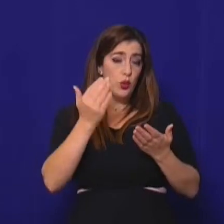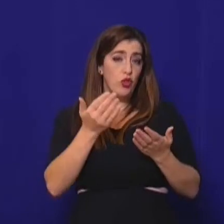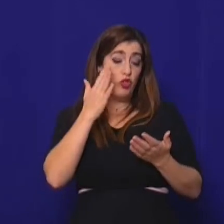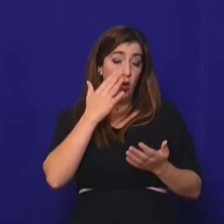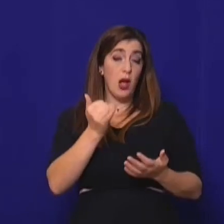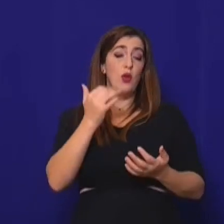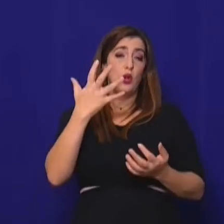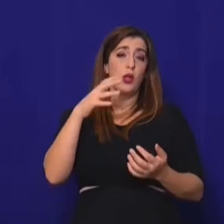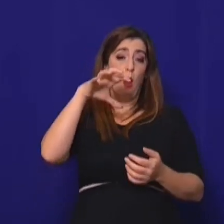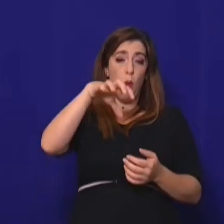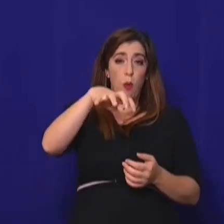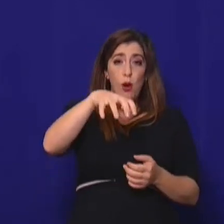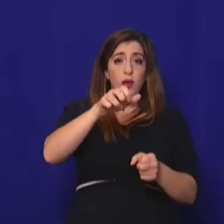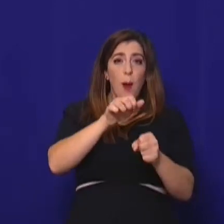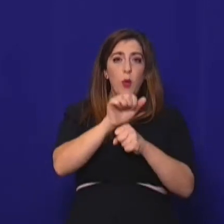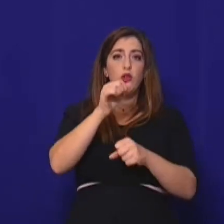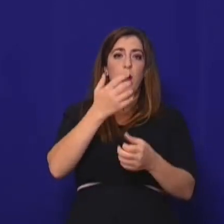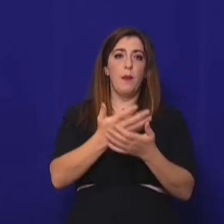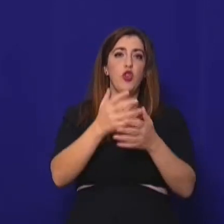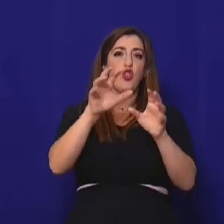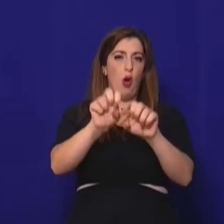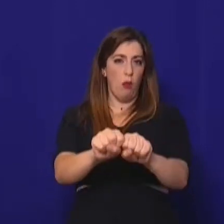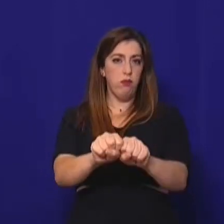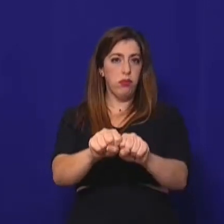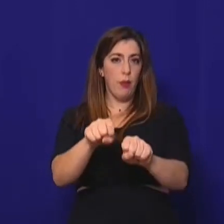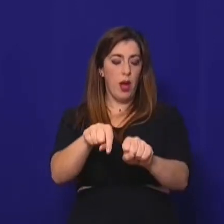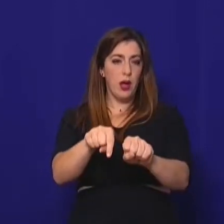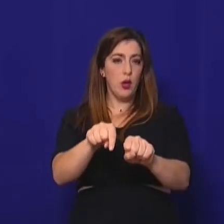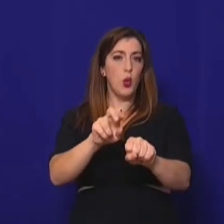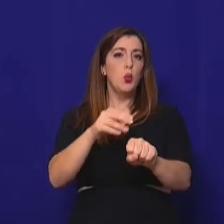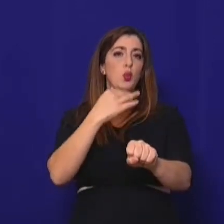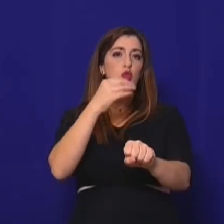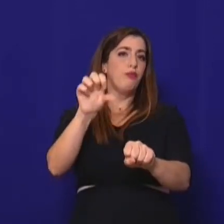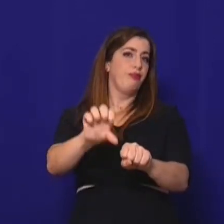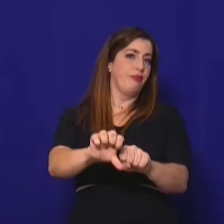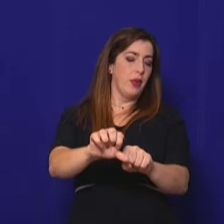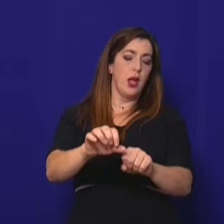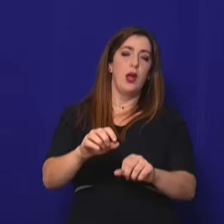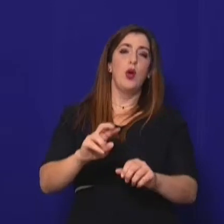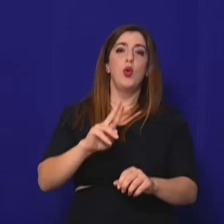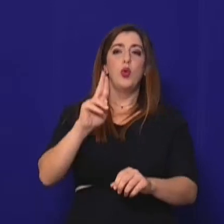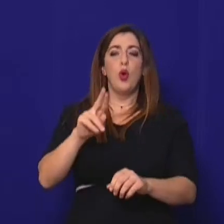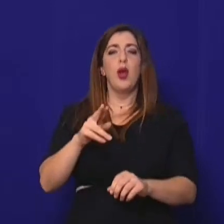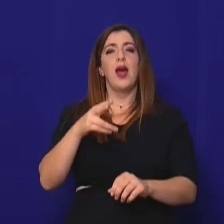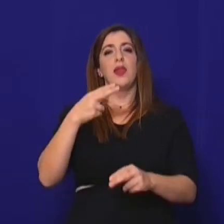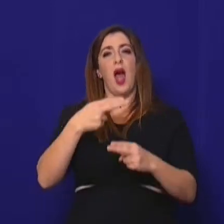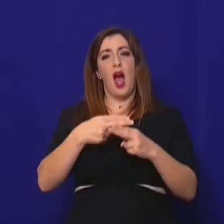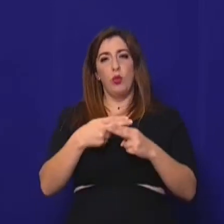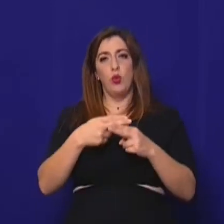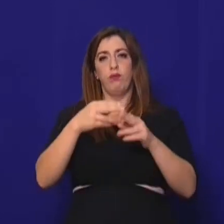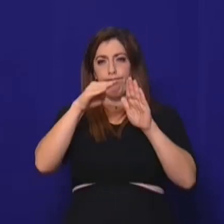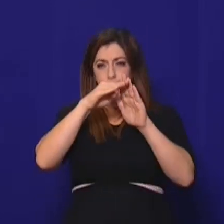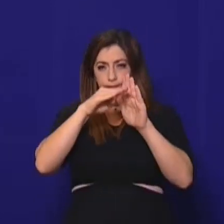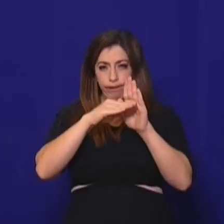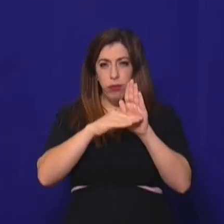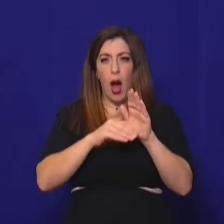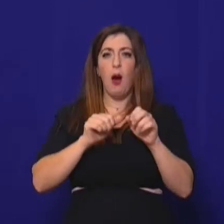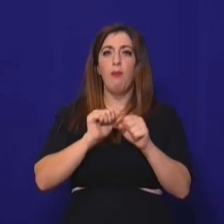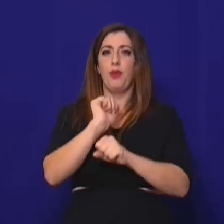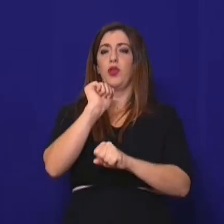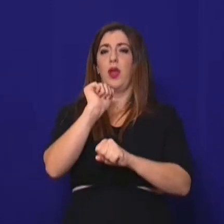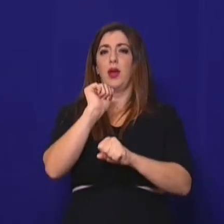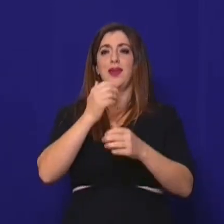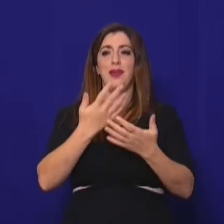tkun qiegħed tqassamhom, ukoll il-mod tal-istrateġija kif ħajitqasmu, kif ukoll il-database biex inti ikollok